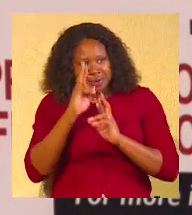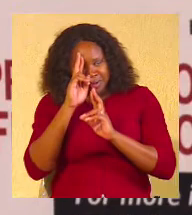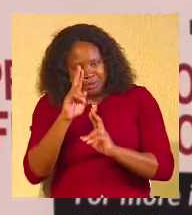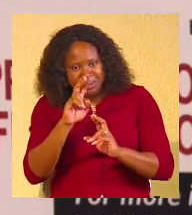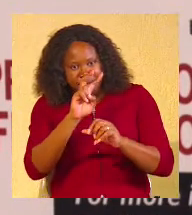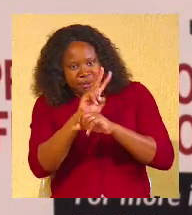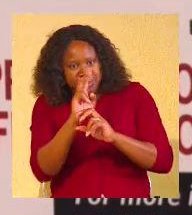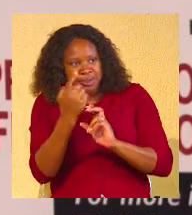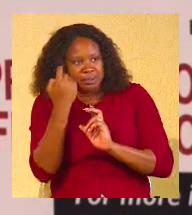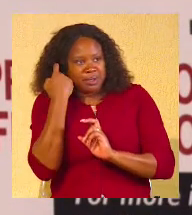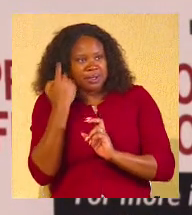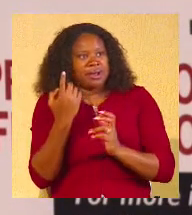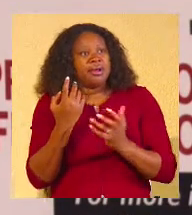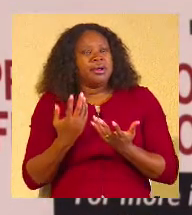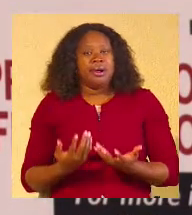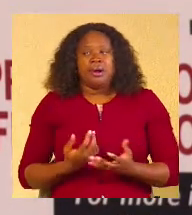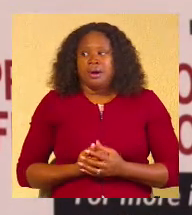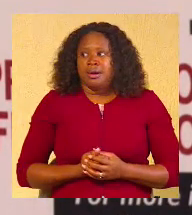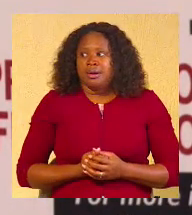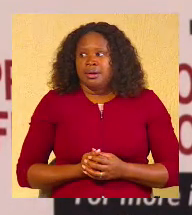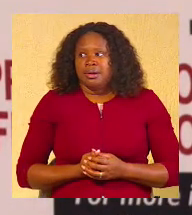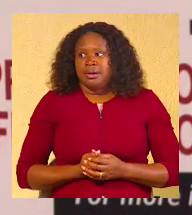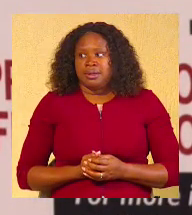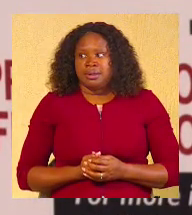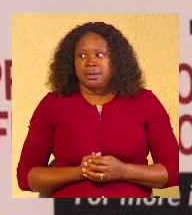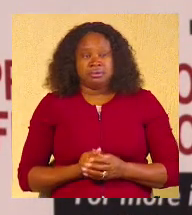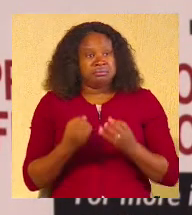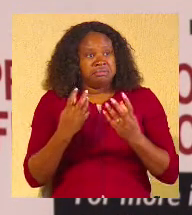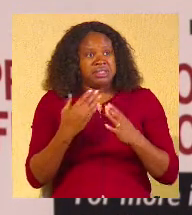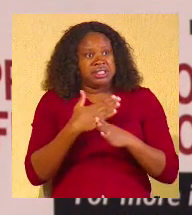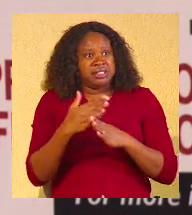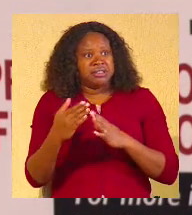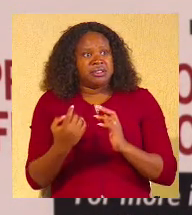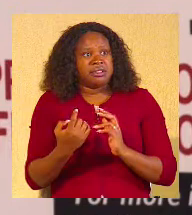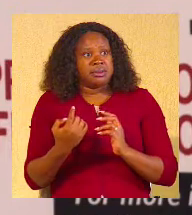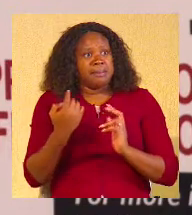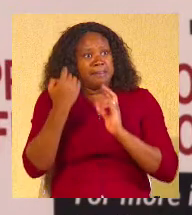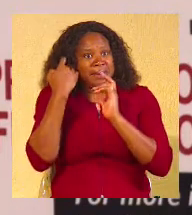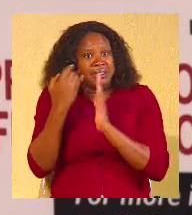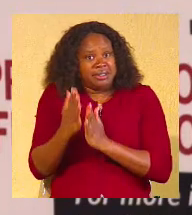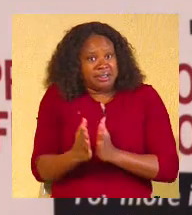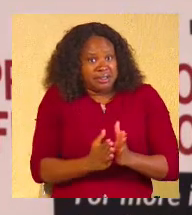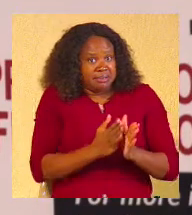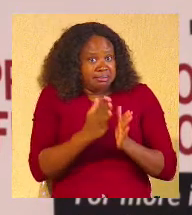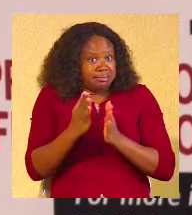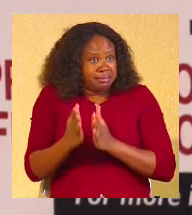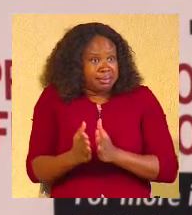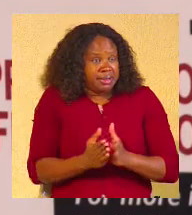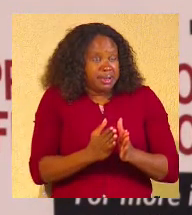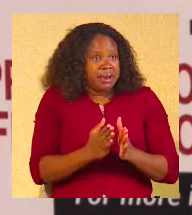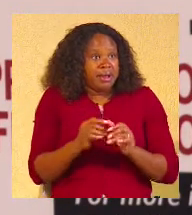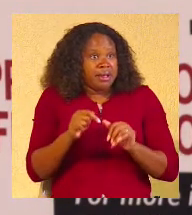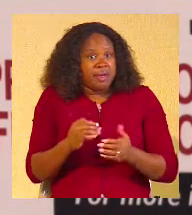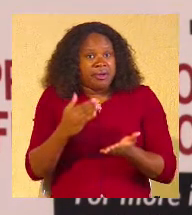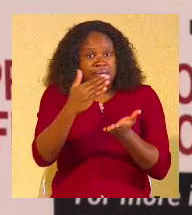you can just tell us, looking at how a lot of the activities that the ministry had planned are now being